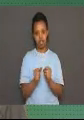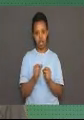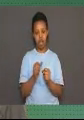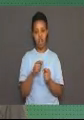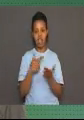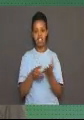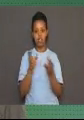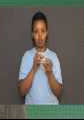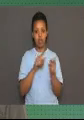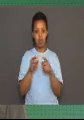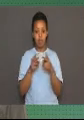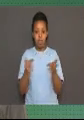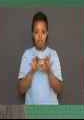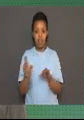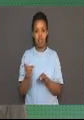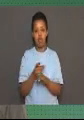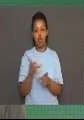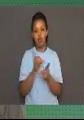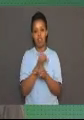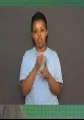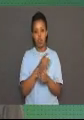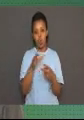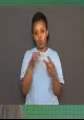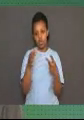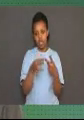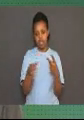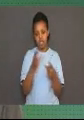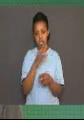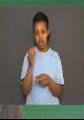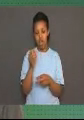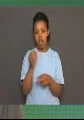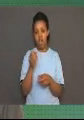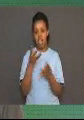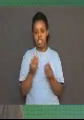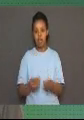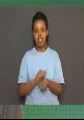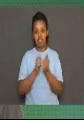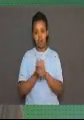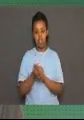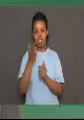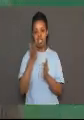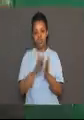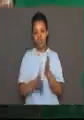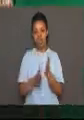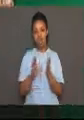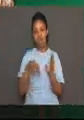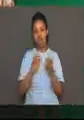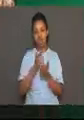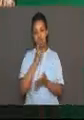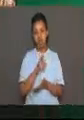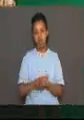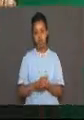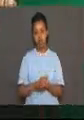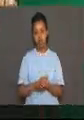also necessary for natural selection and evolution to take place.